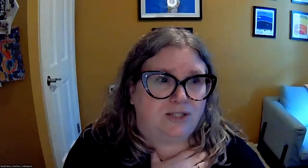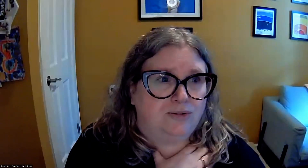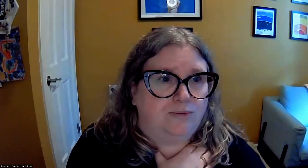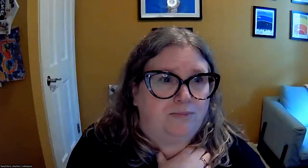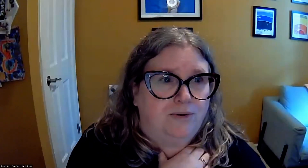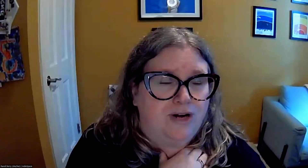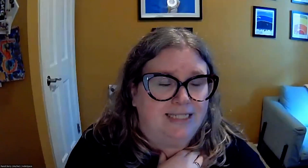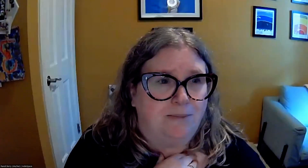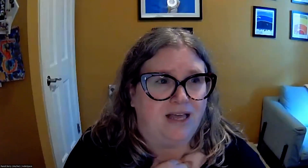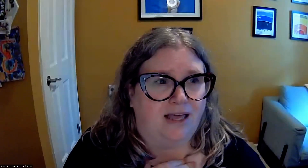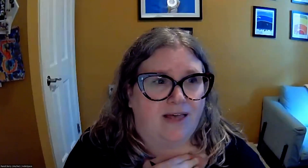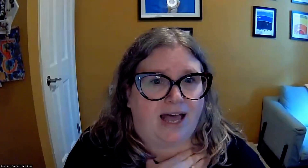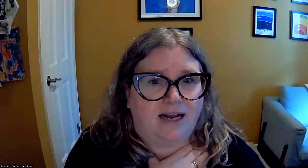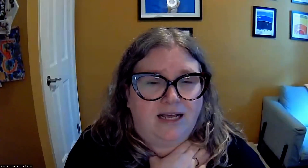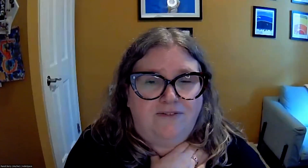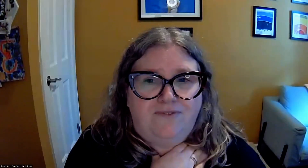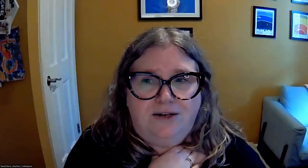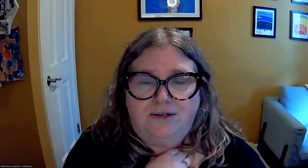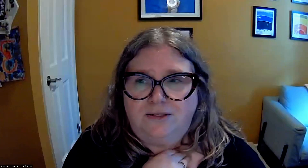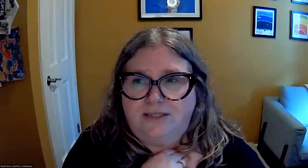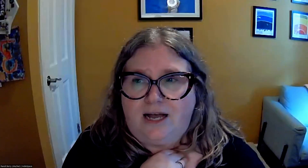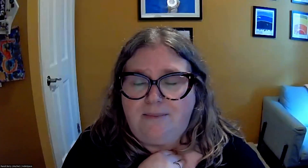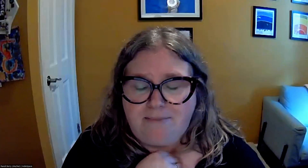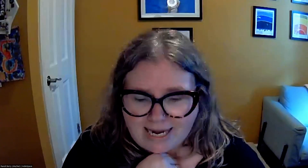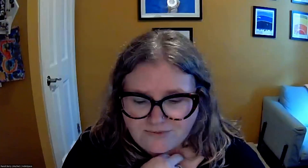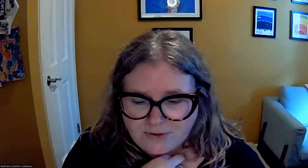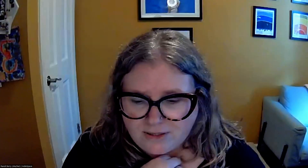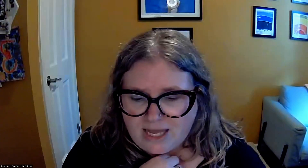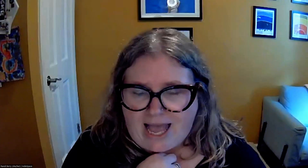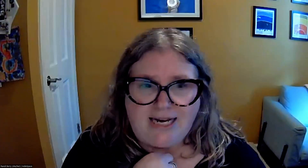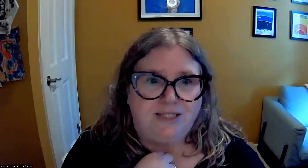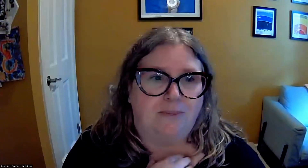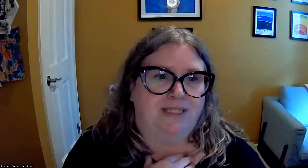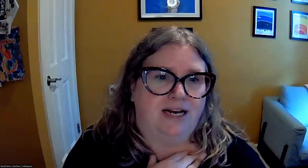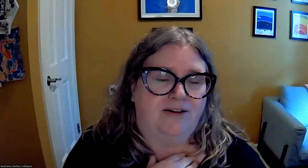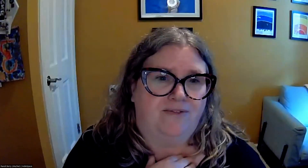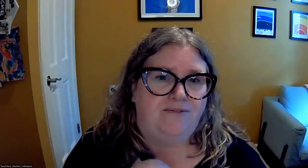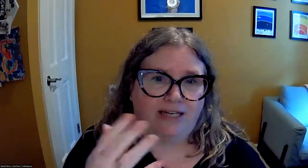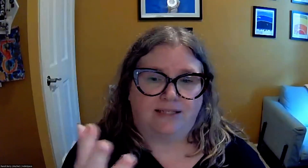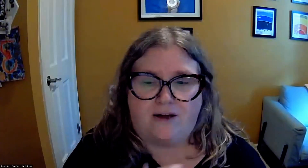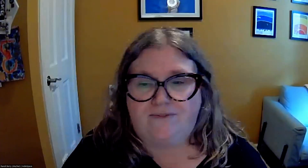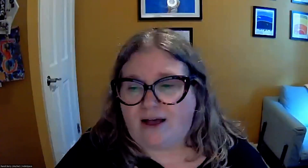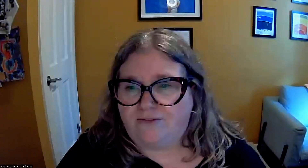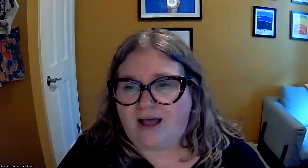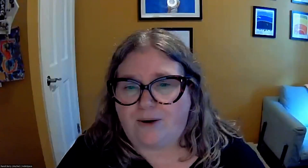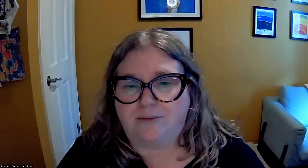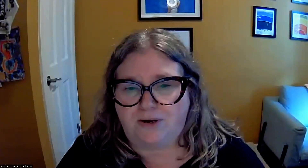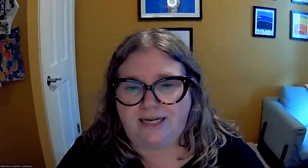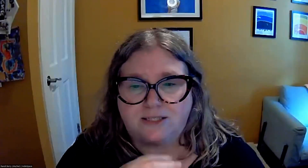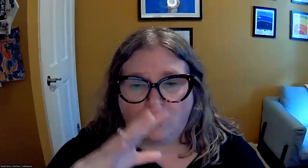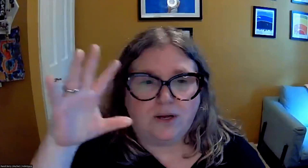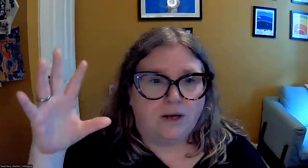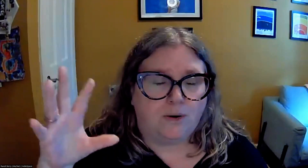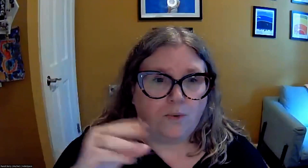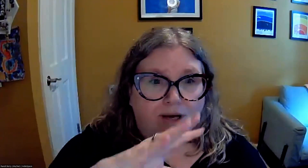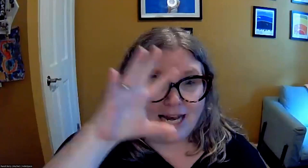best to create something that feels impactful and is representative of this, of our community.